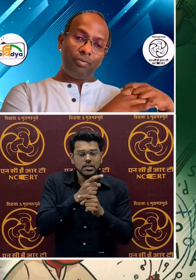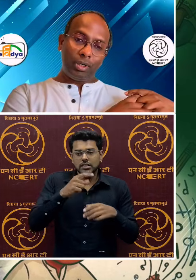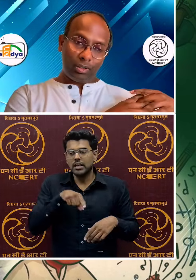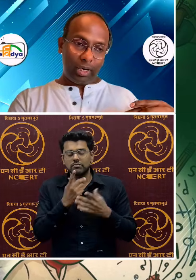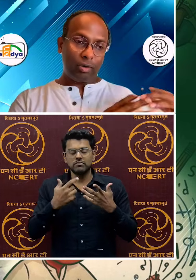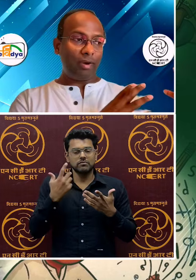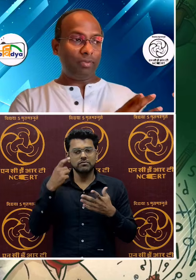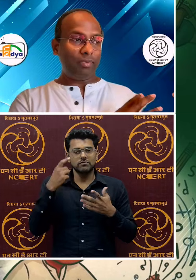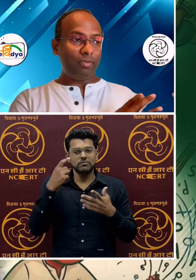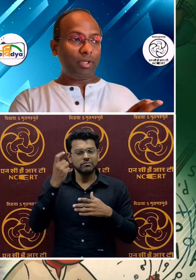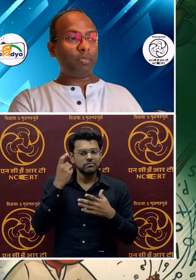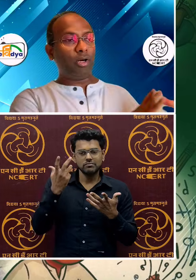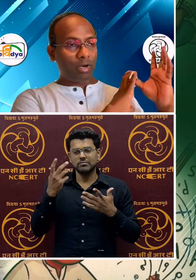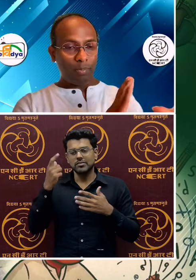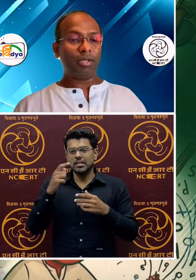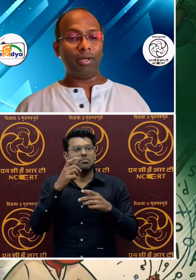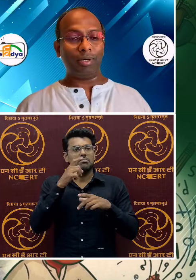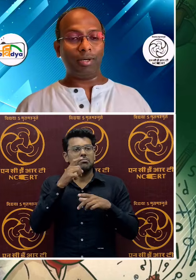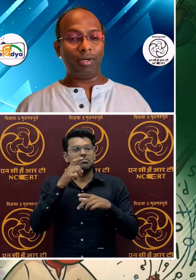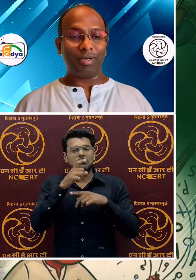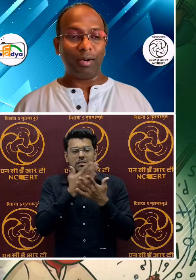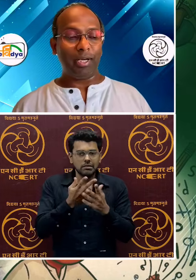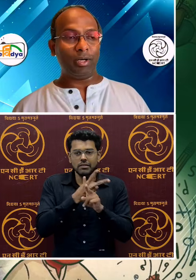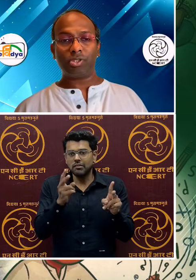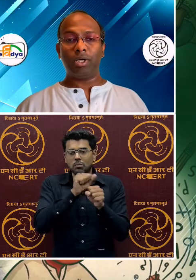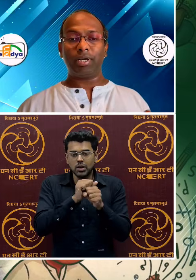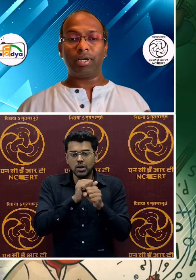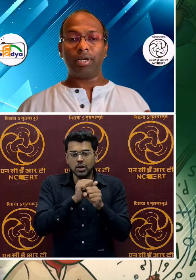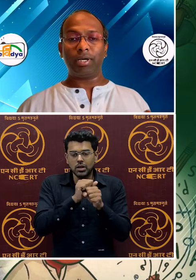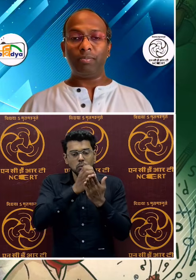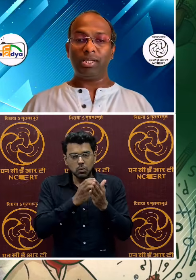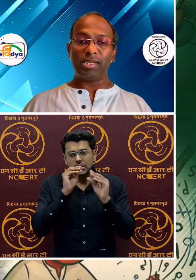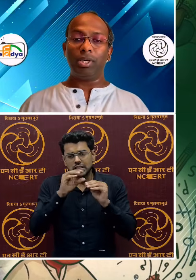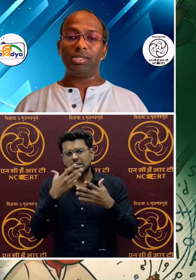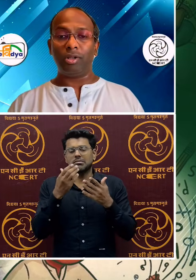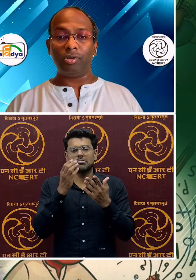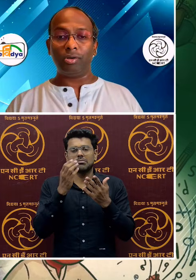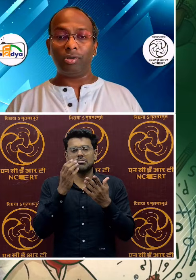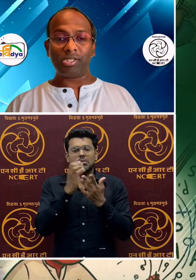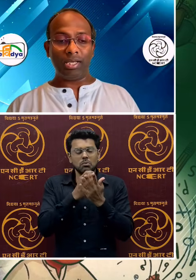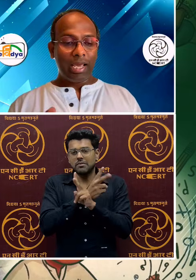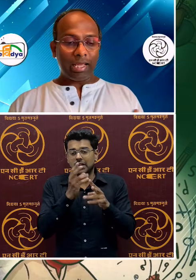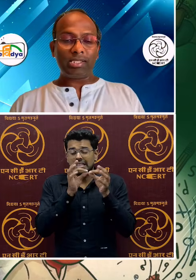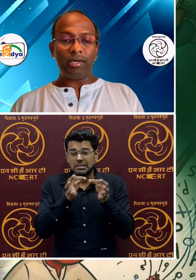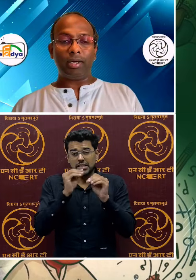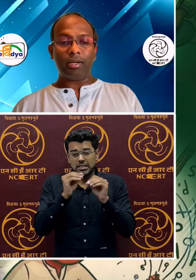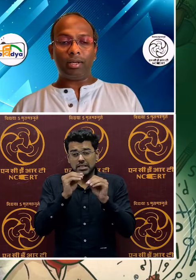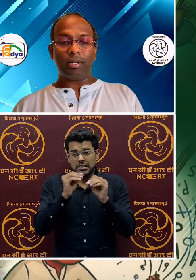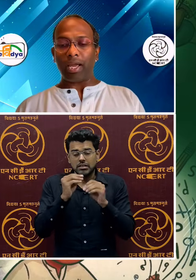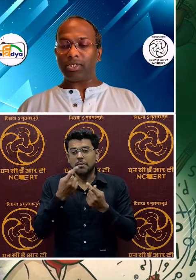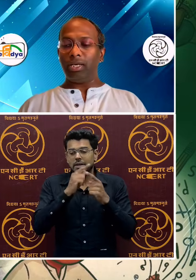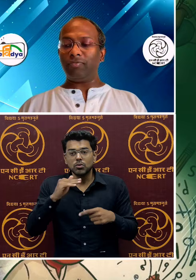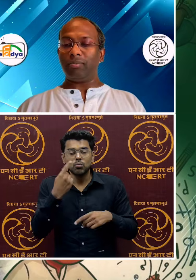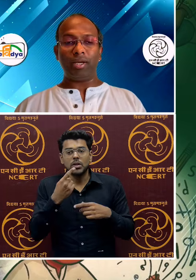themselves kind of have this burden of complete the coursework and complete the syllabus and all those things. And these children